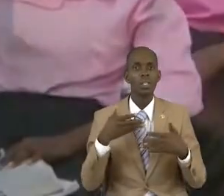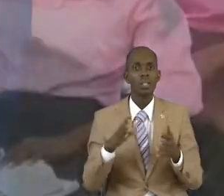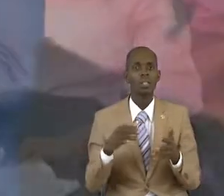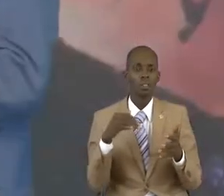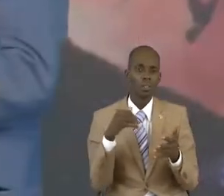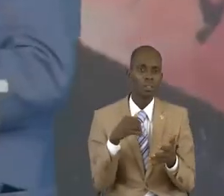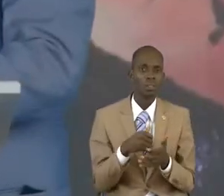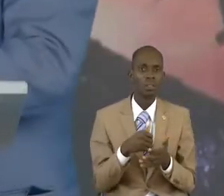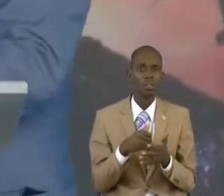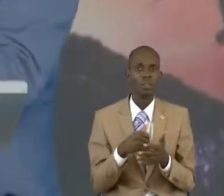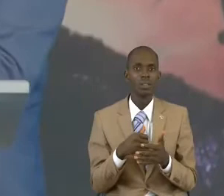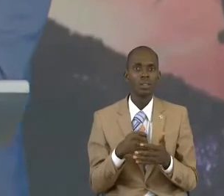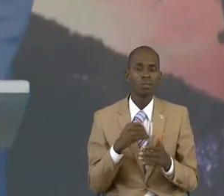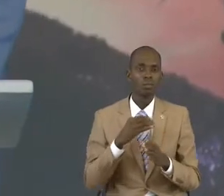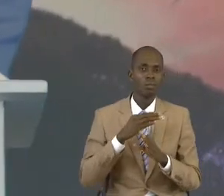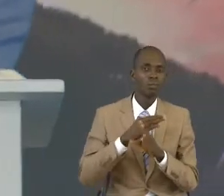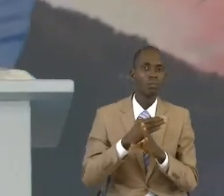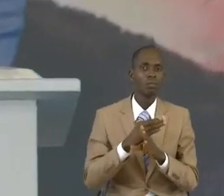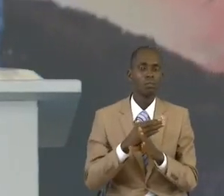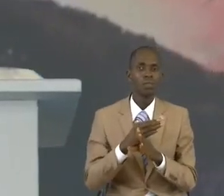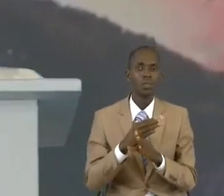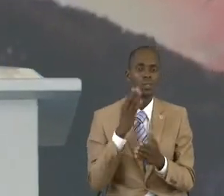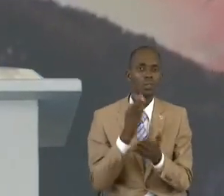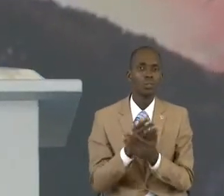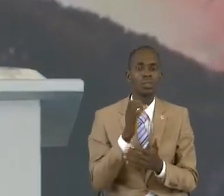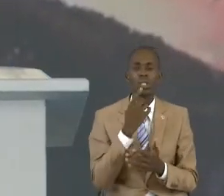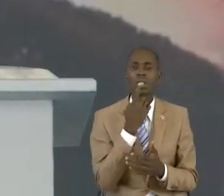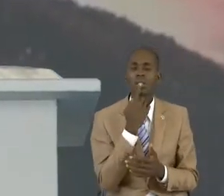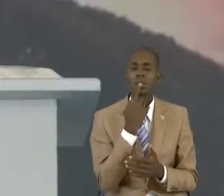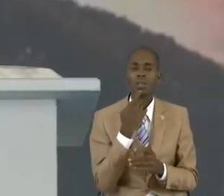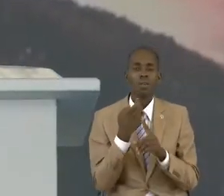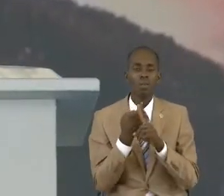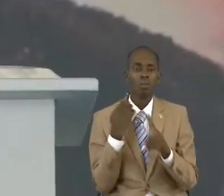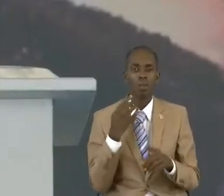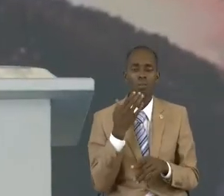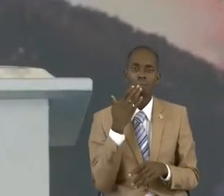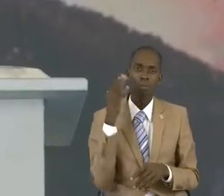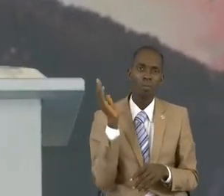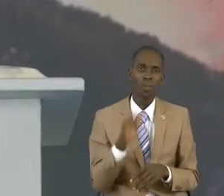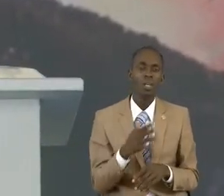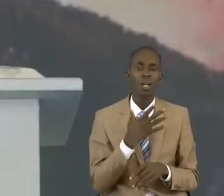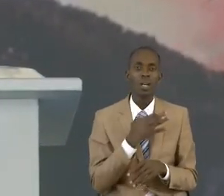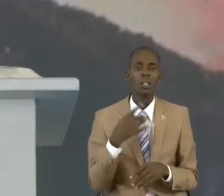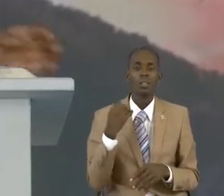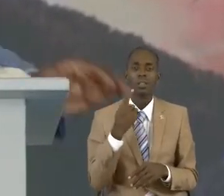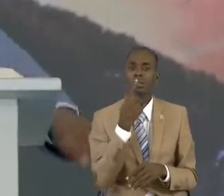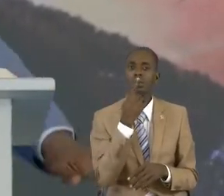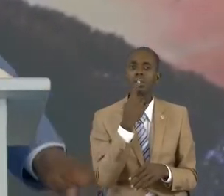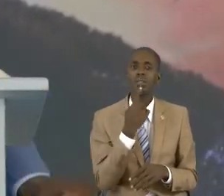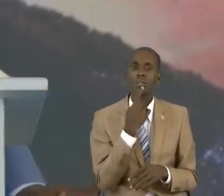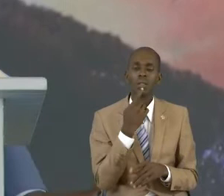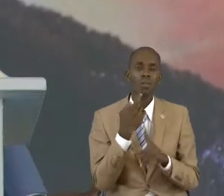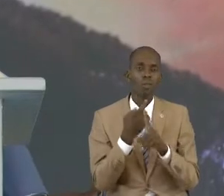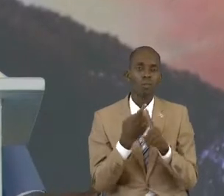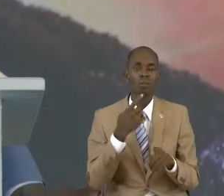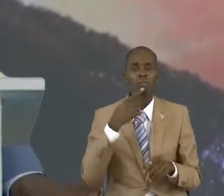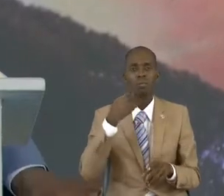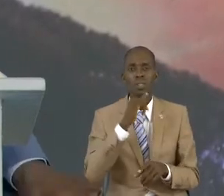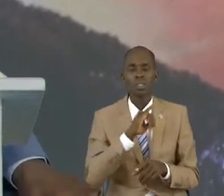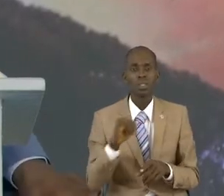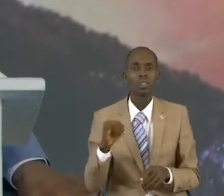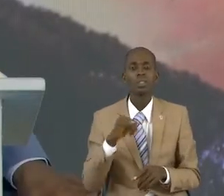his tongue from evil and his lips from speaking